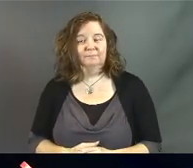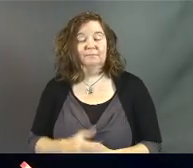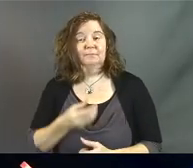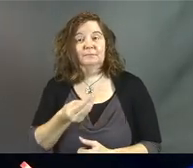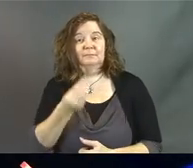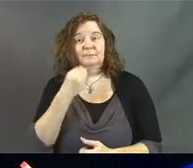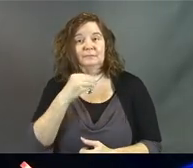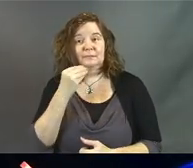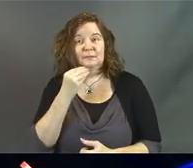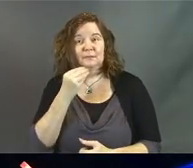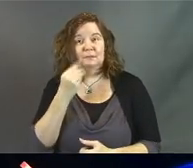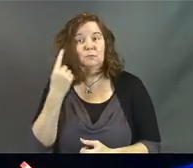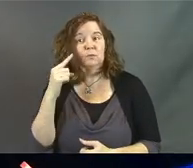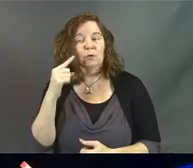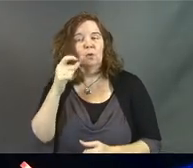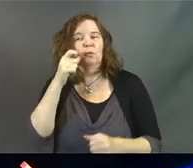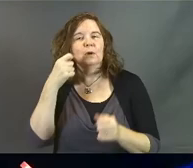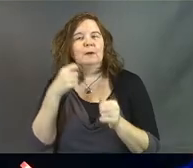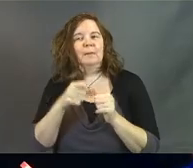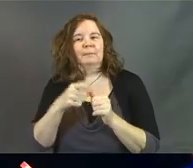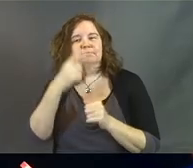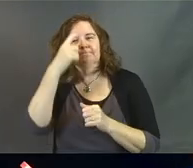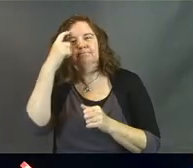Take it in remembrance of me.